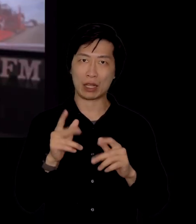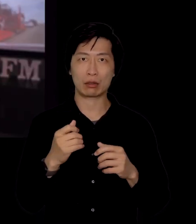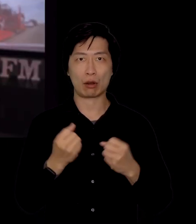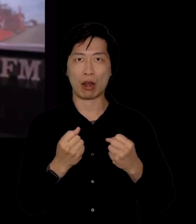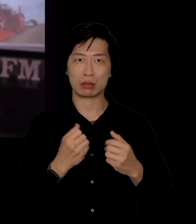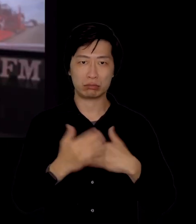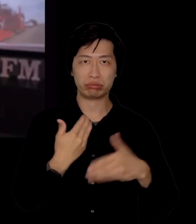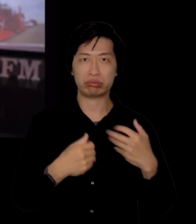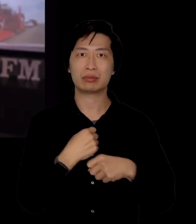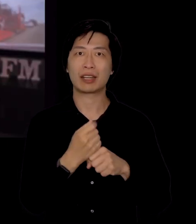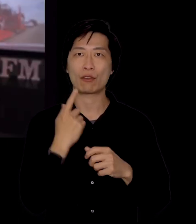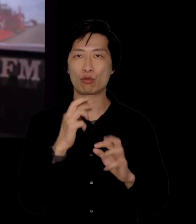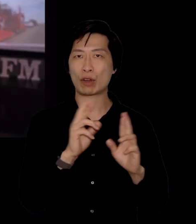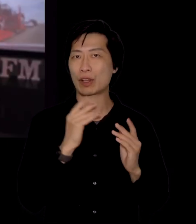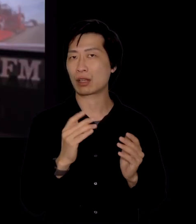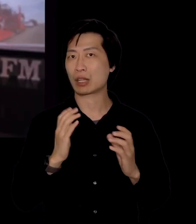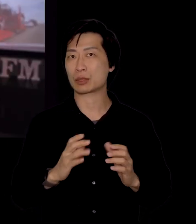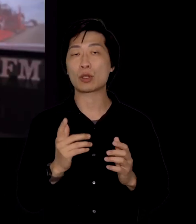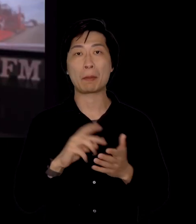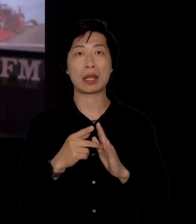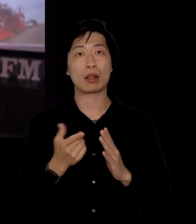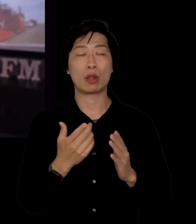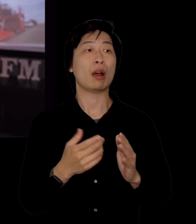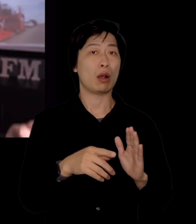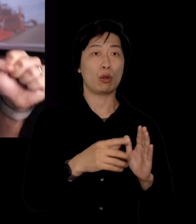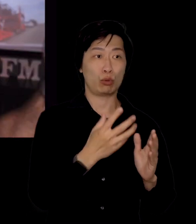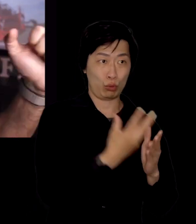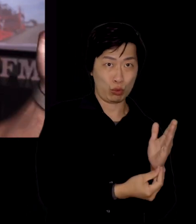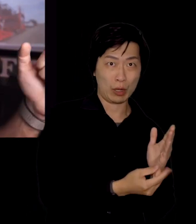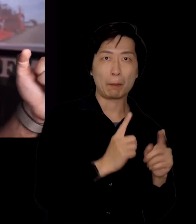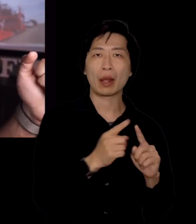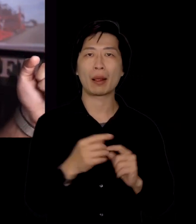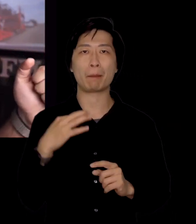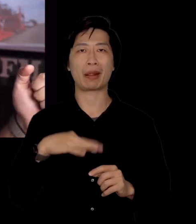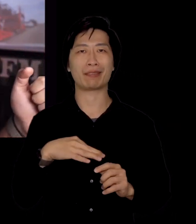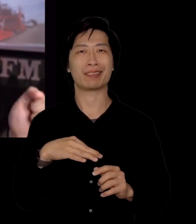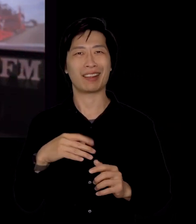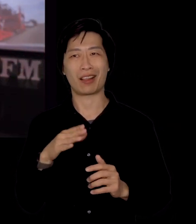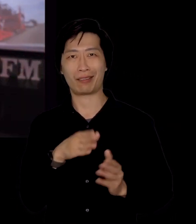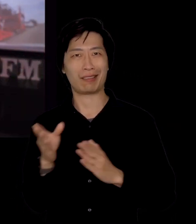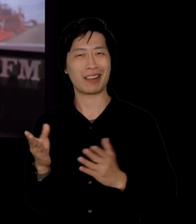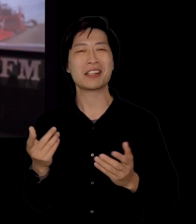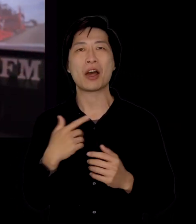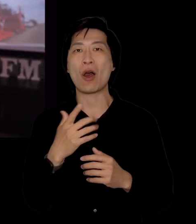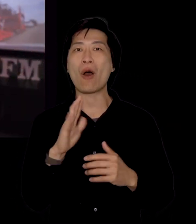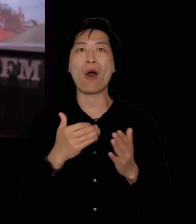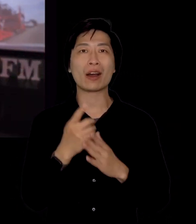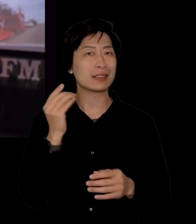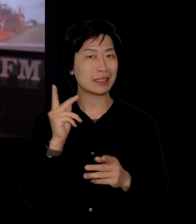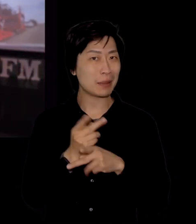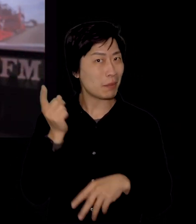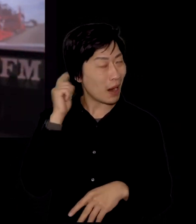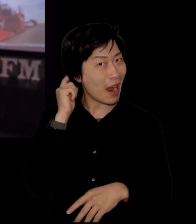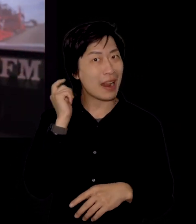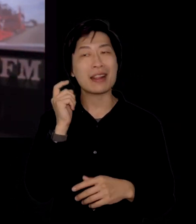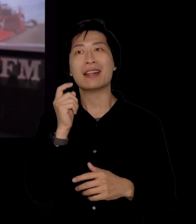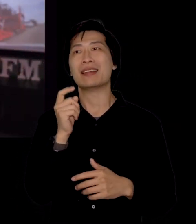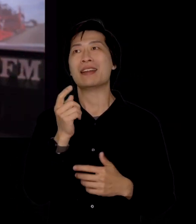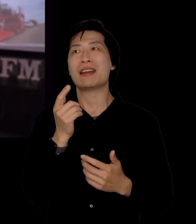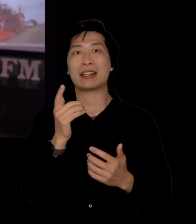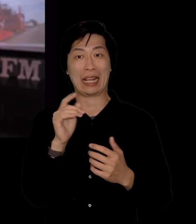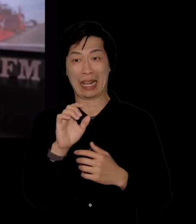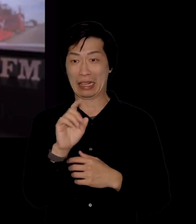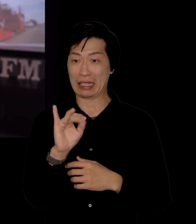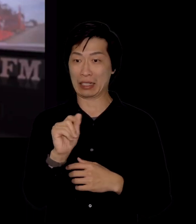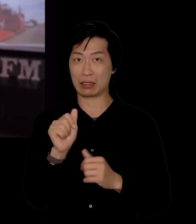these cars to get ready to deliver it to customers. So you lose on one side, but theoretically you gain on the other side. And with all this in mind,